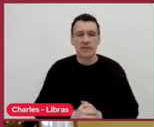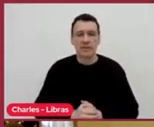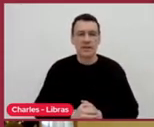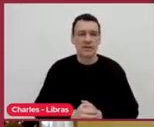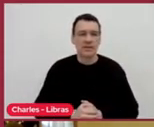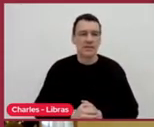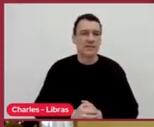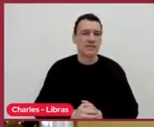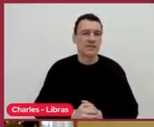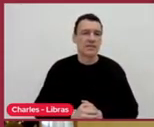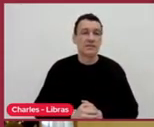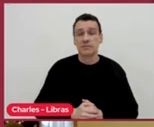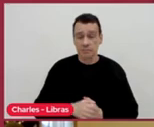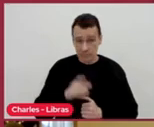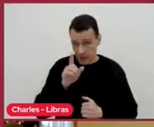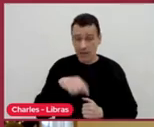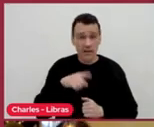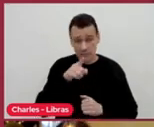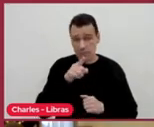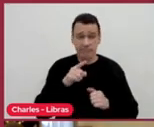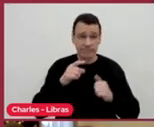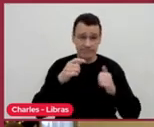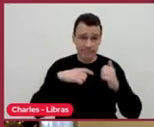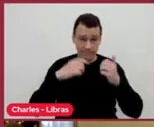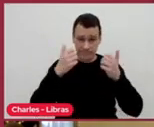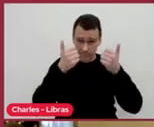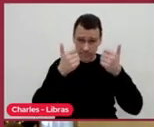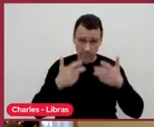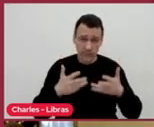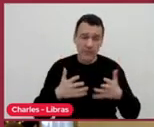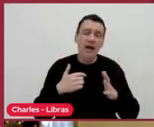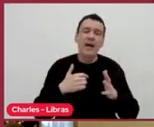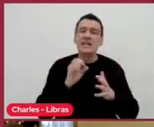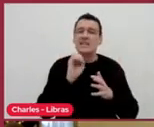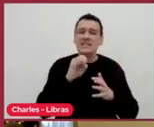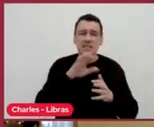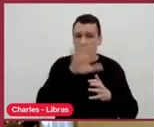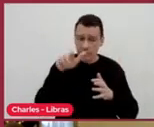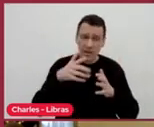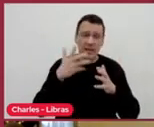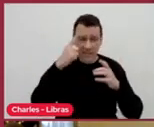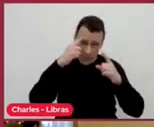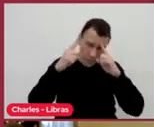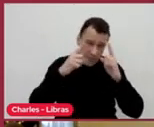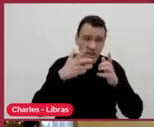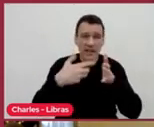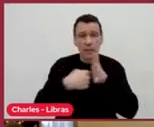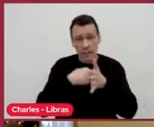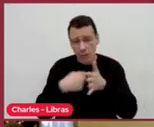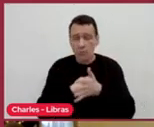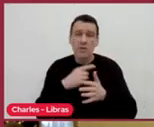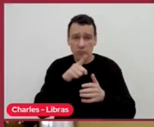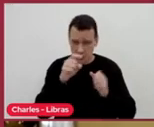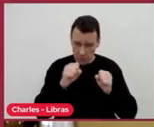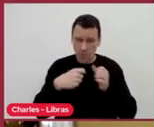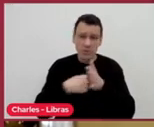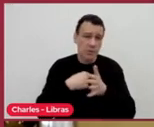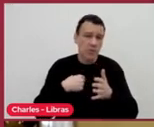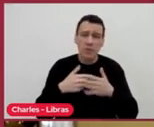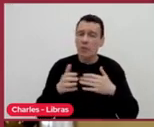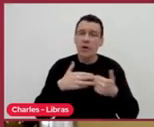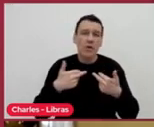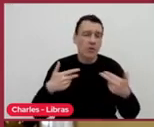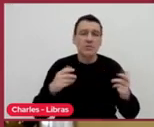Okay, so that's it. If anyone have questions, I can answer that. I can answer in Portuguese and English if you want.